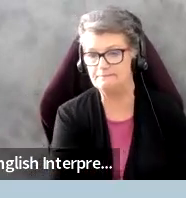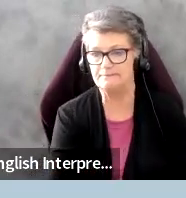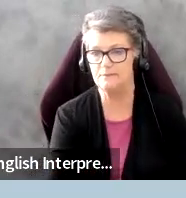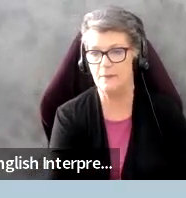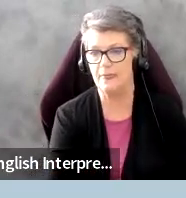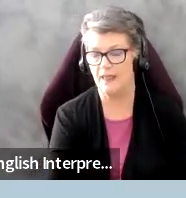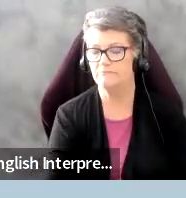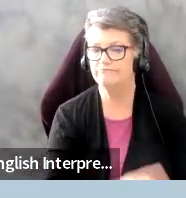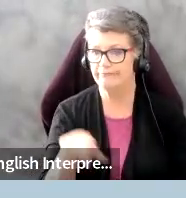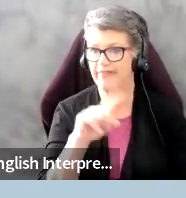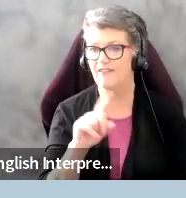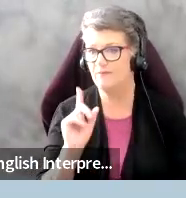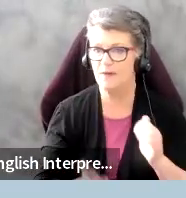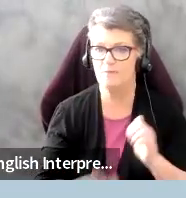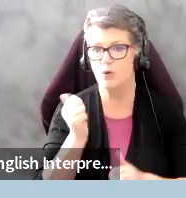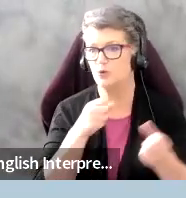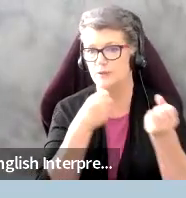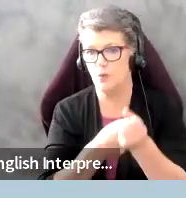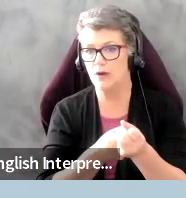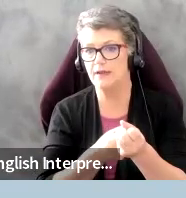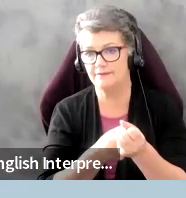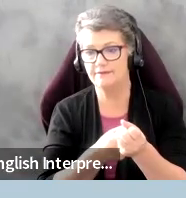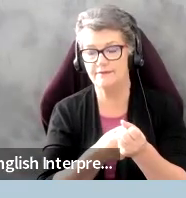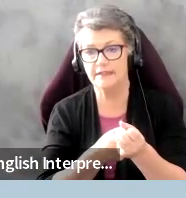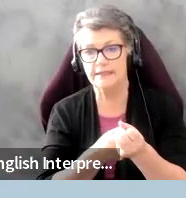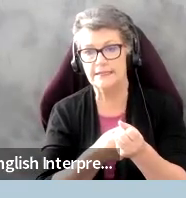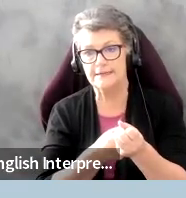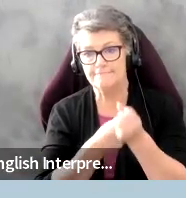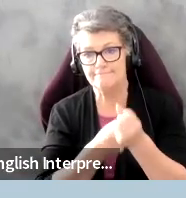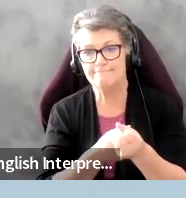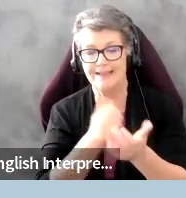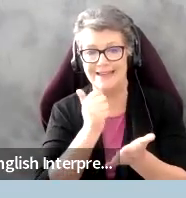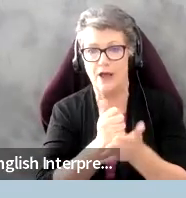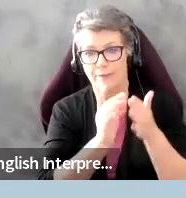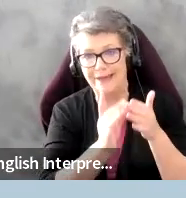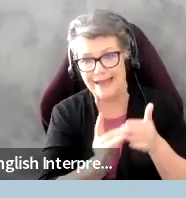who have been the most supportive in helping guide